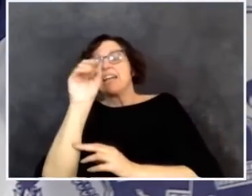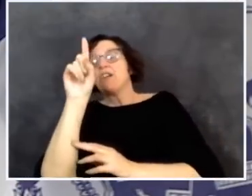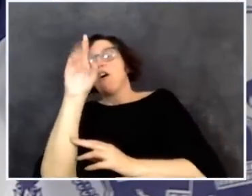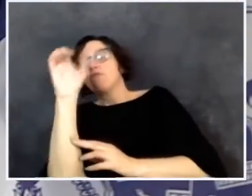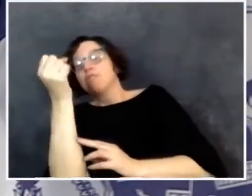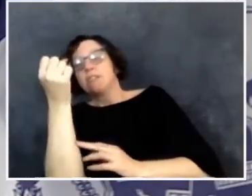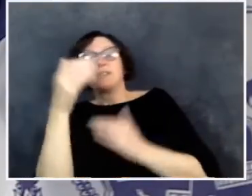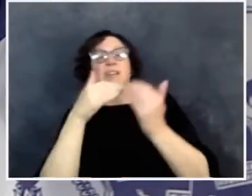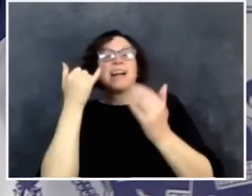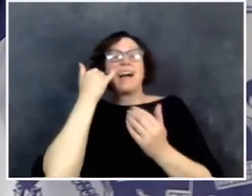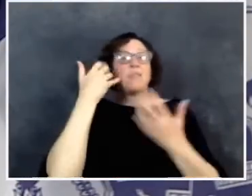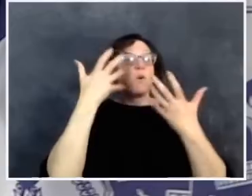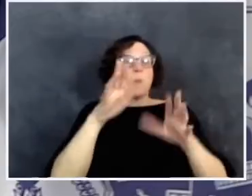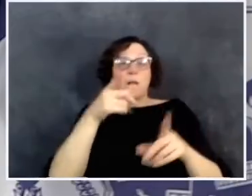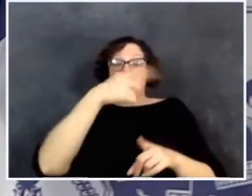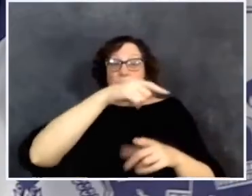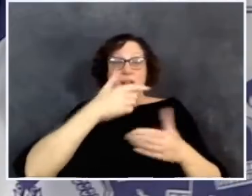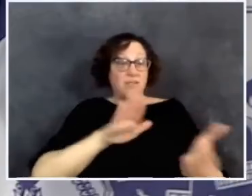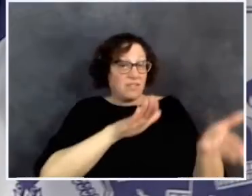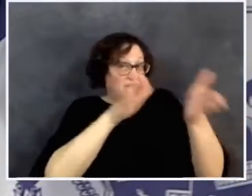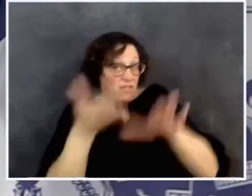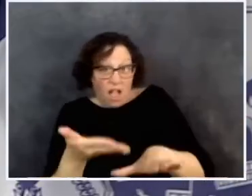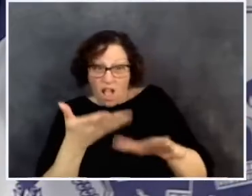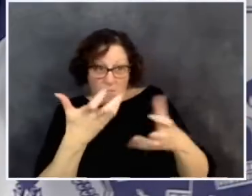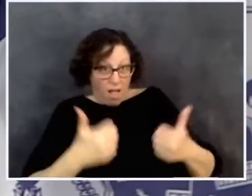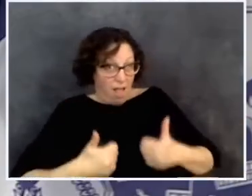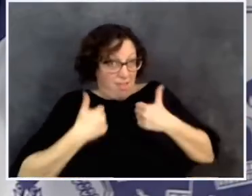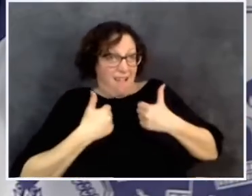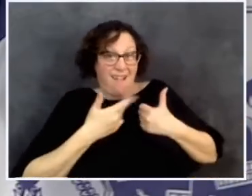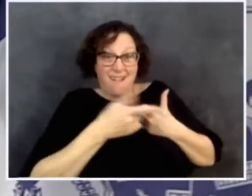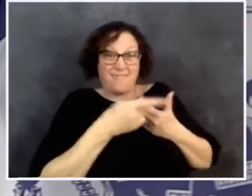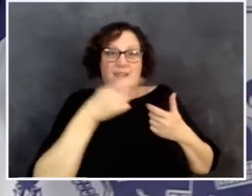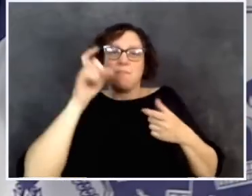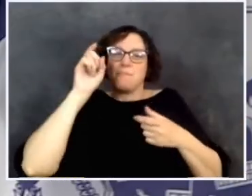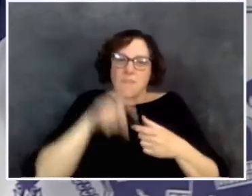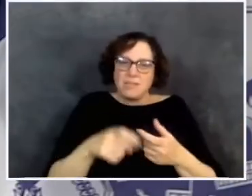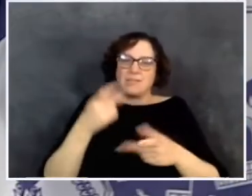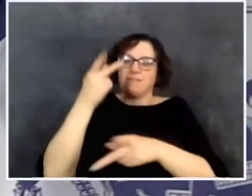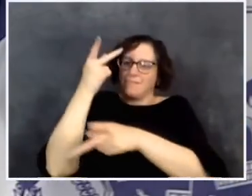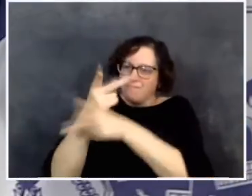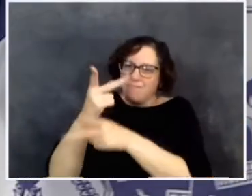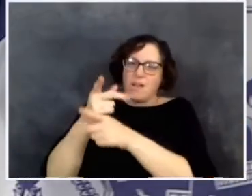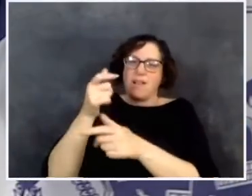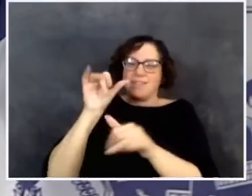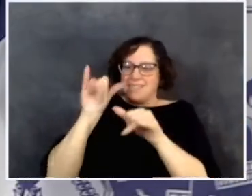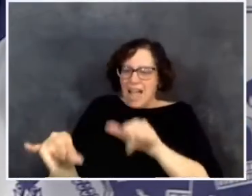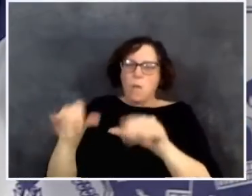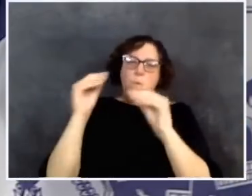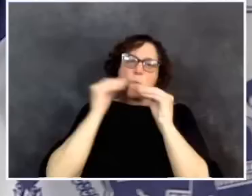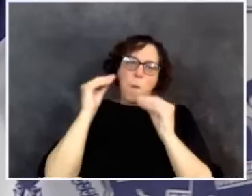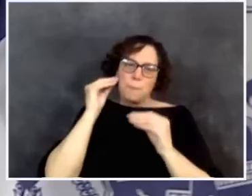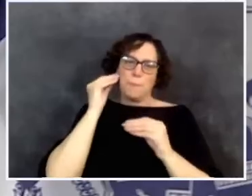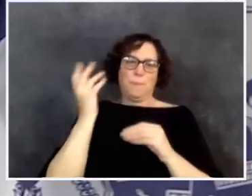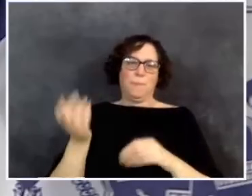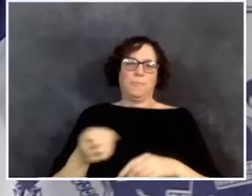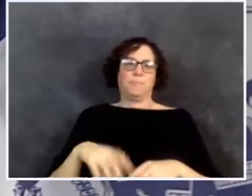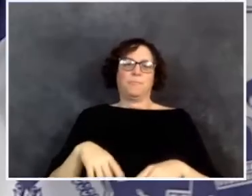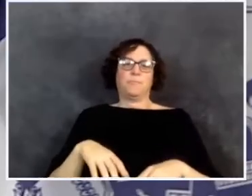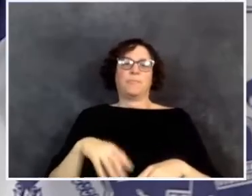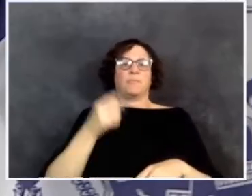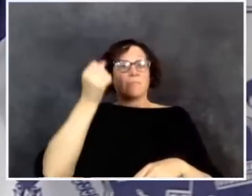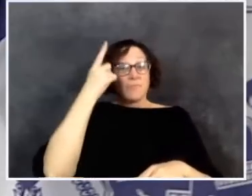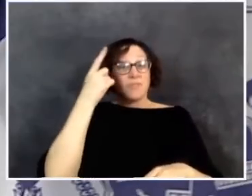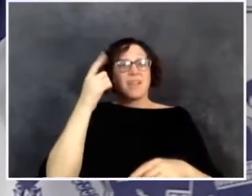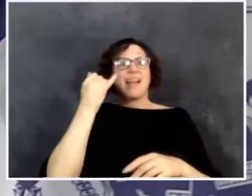So when you call 311, when you send a photo, you're actually protecting people. You're particularly protecting our elders. You're protecting